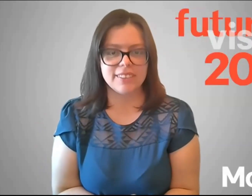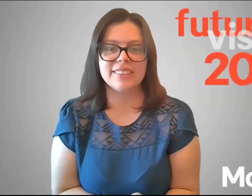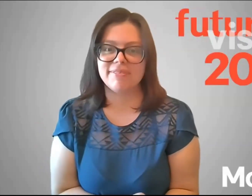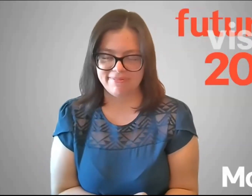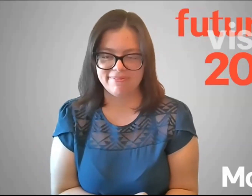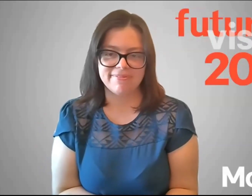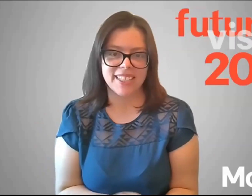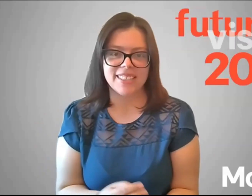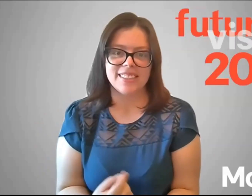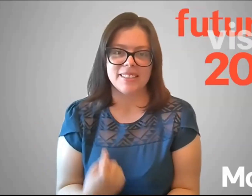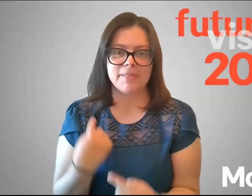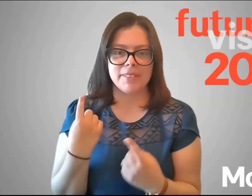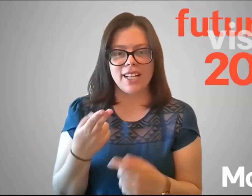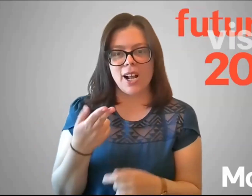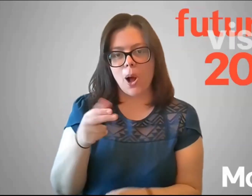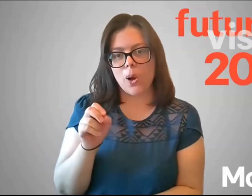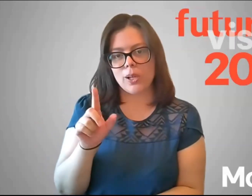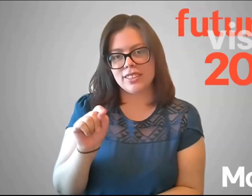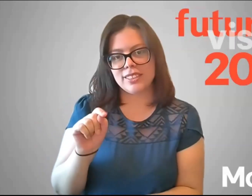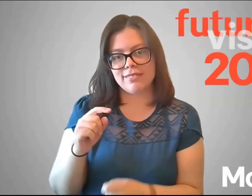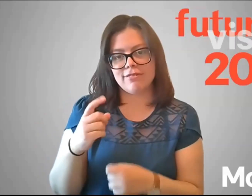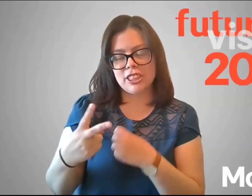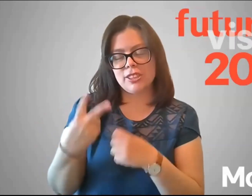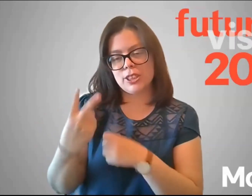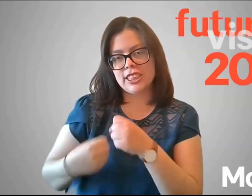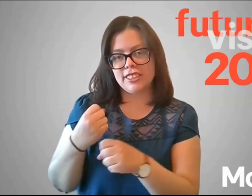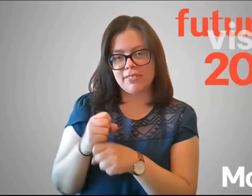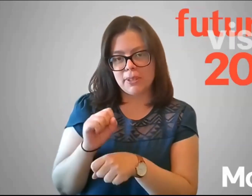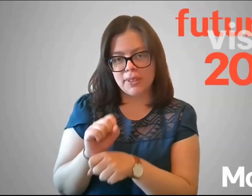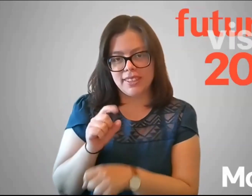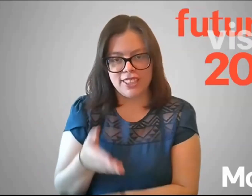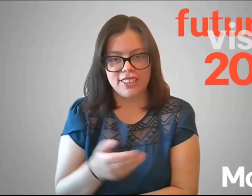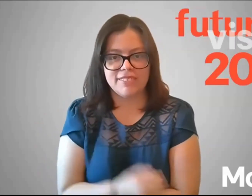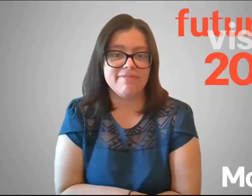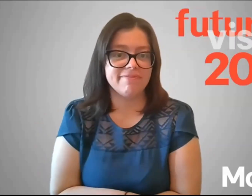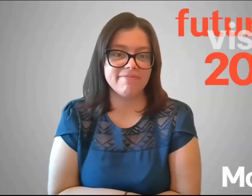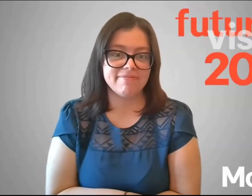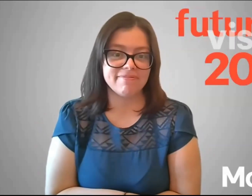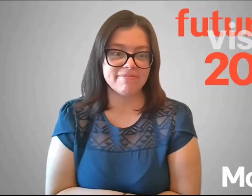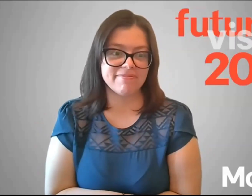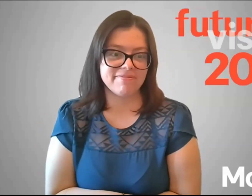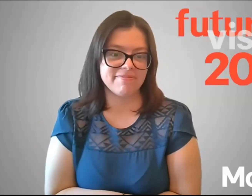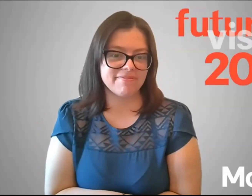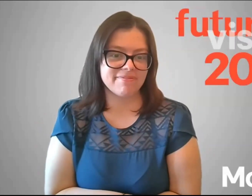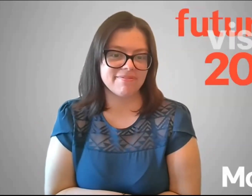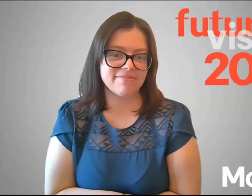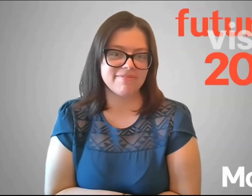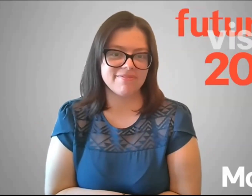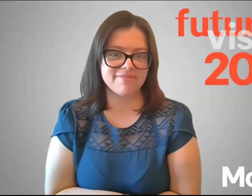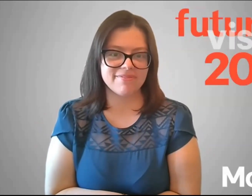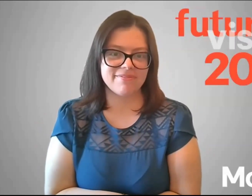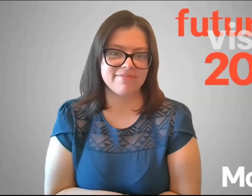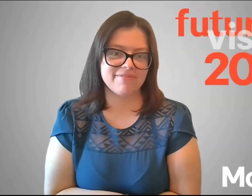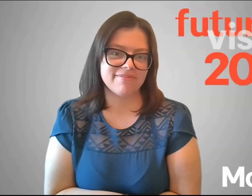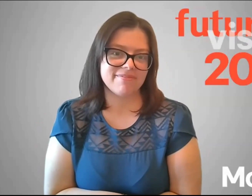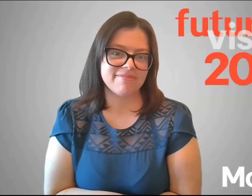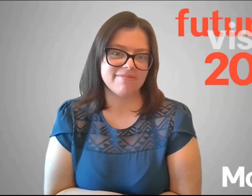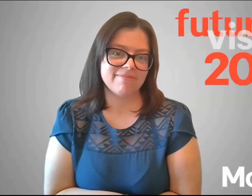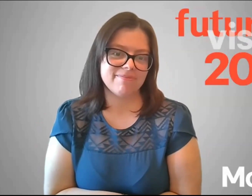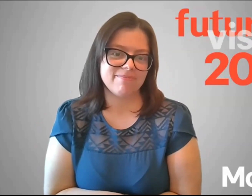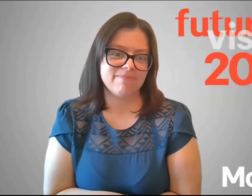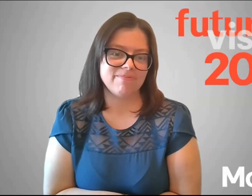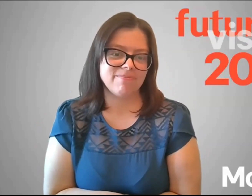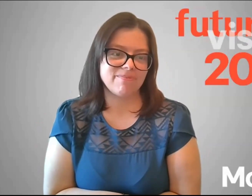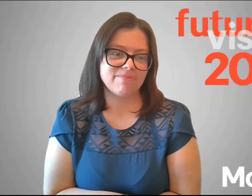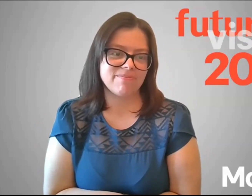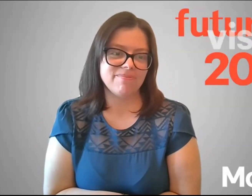21. And so I've been at Holst for 2 years, and I've Yeah, so